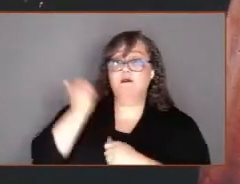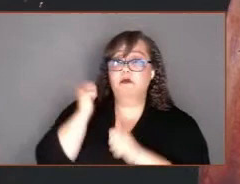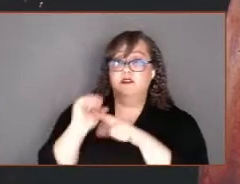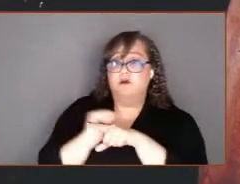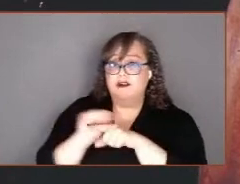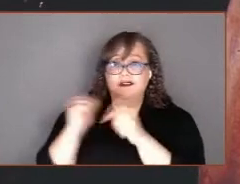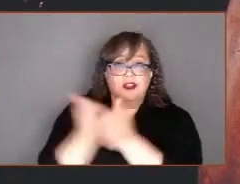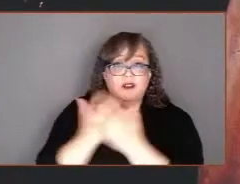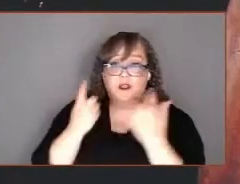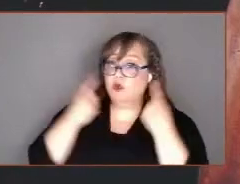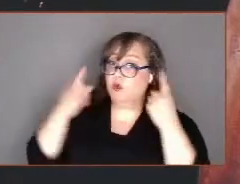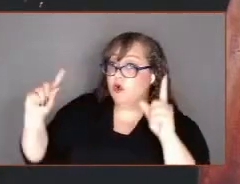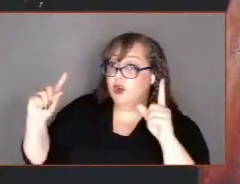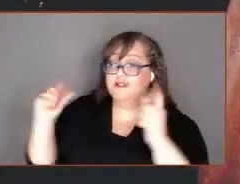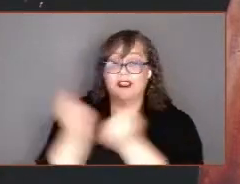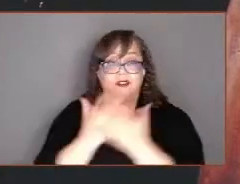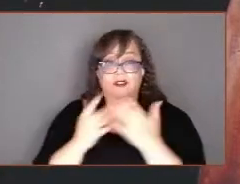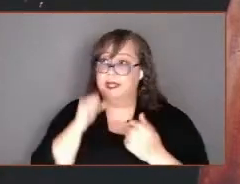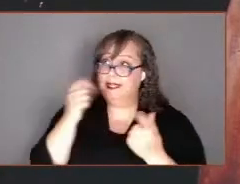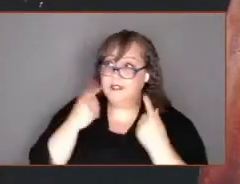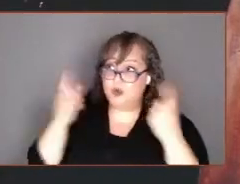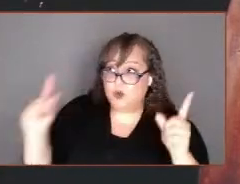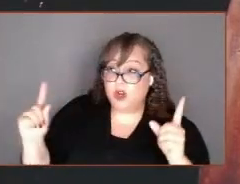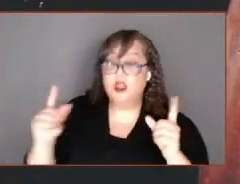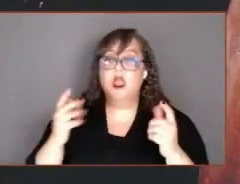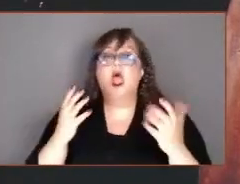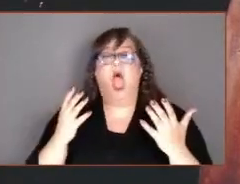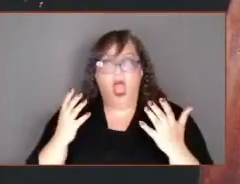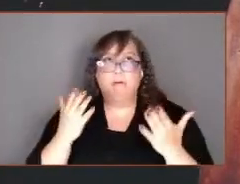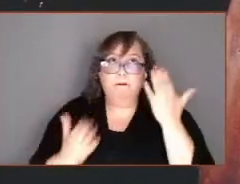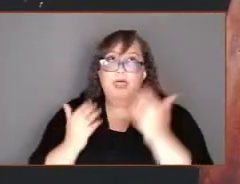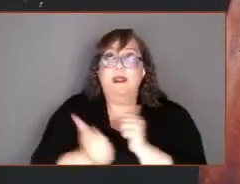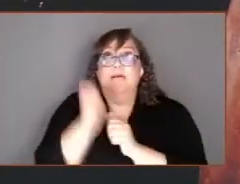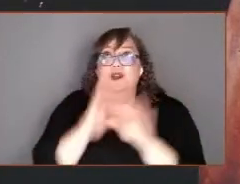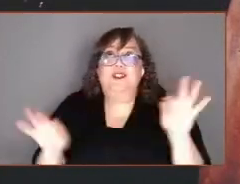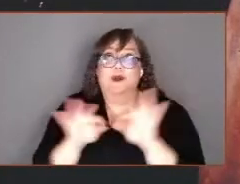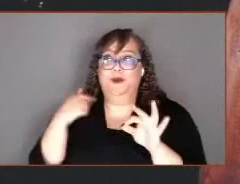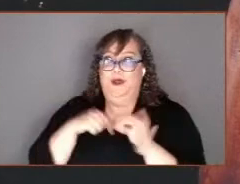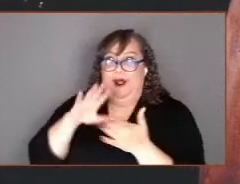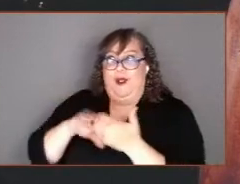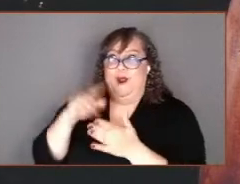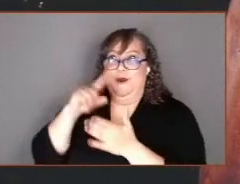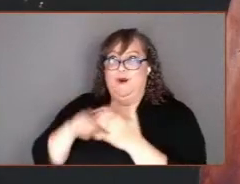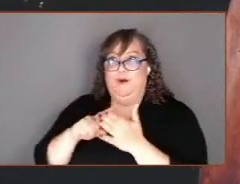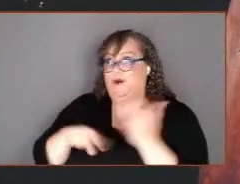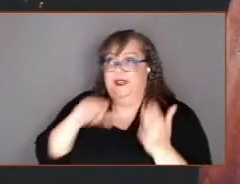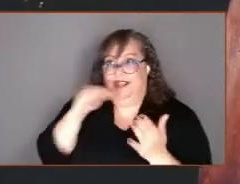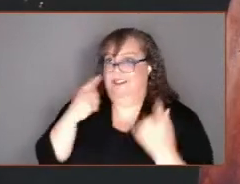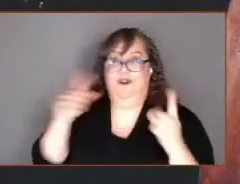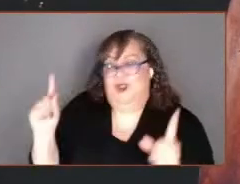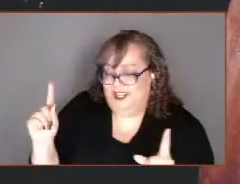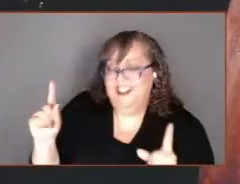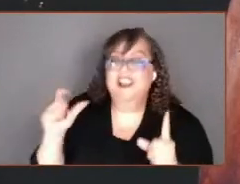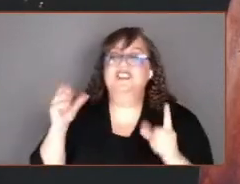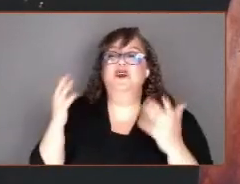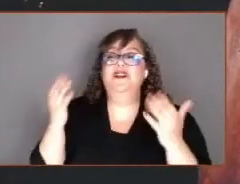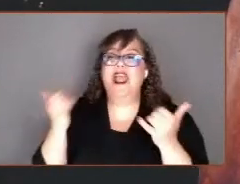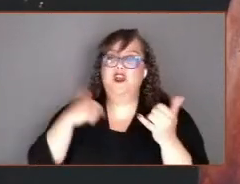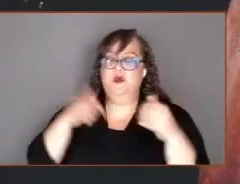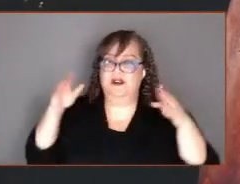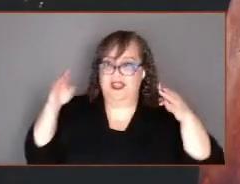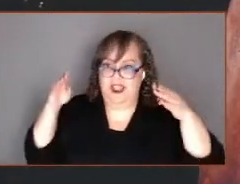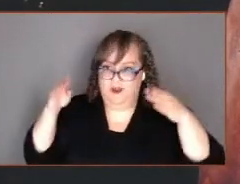So maybe even more importantly, we've learned what doesn't work. And now we're starting to gravitate towards a couple of approaches that are working well, but we don't want to make